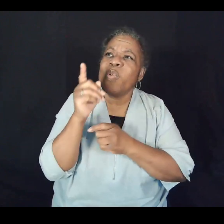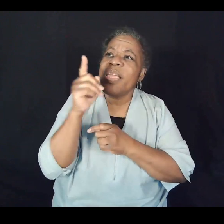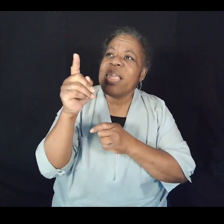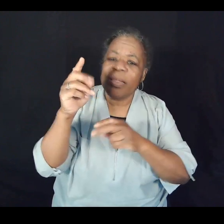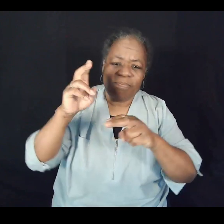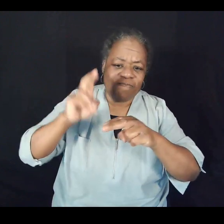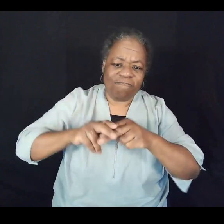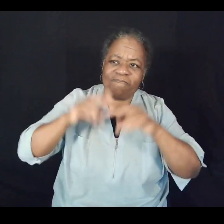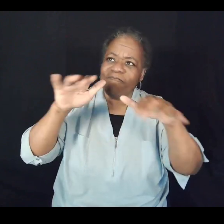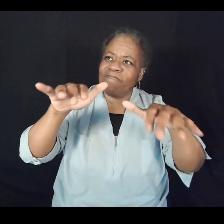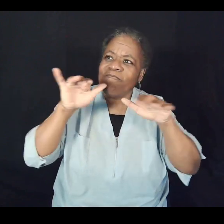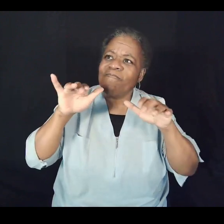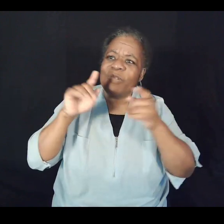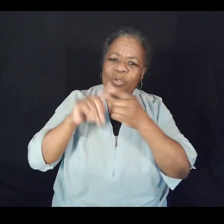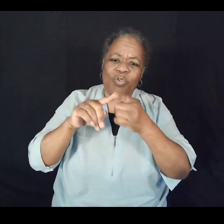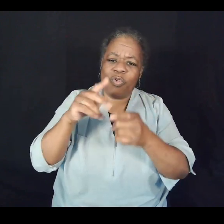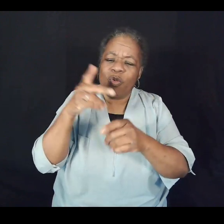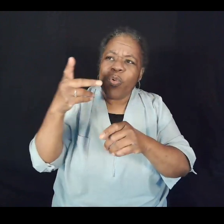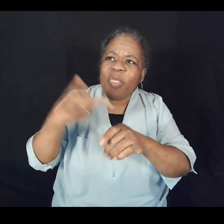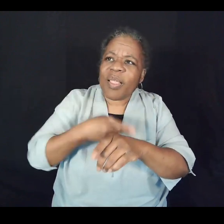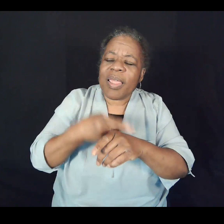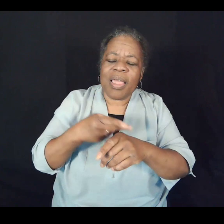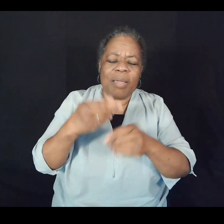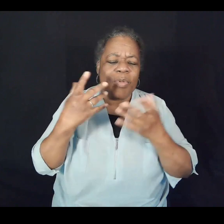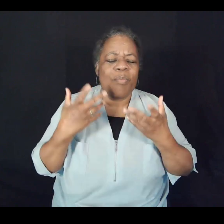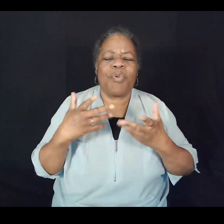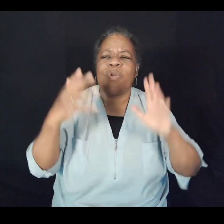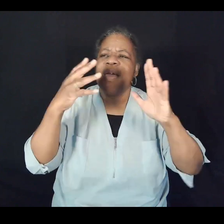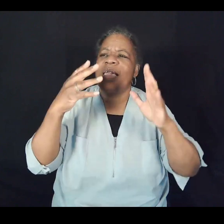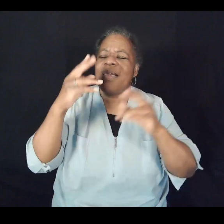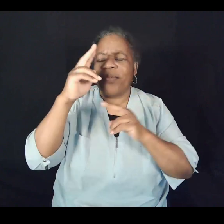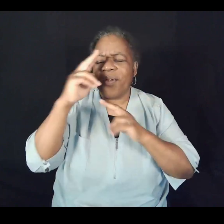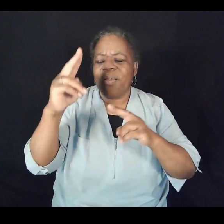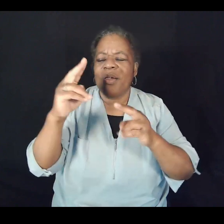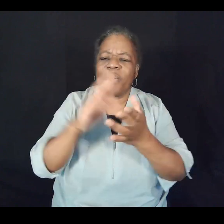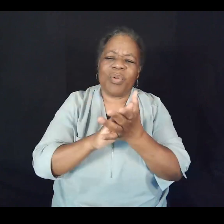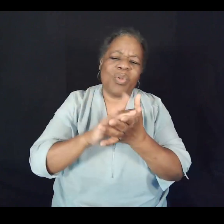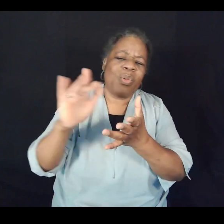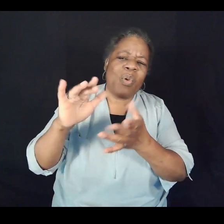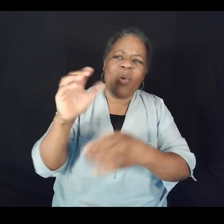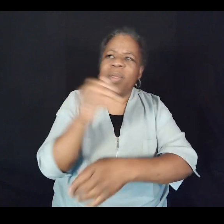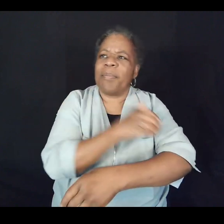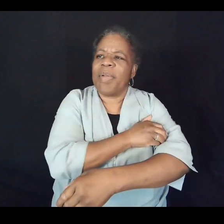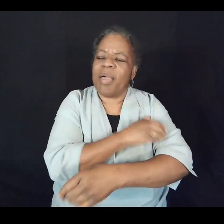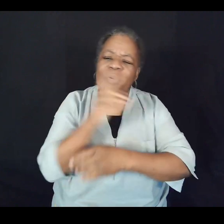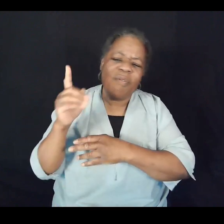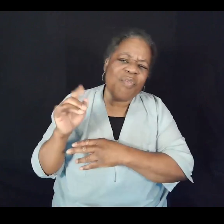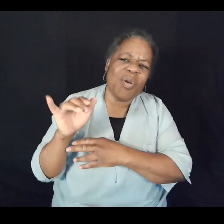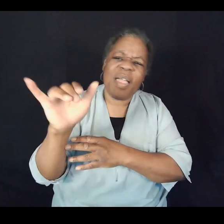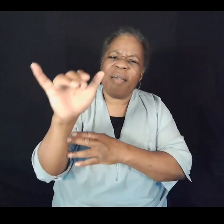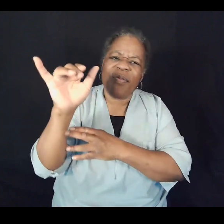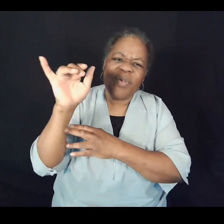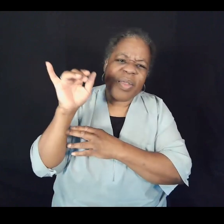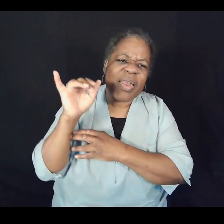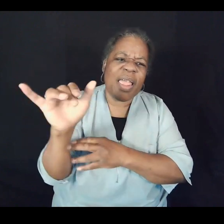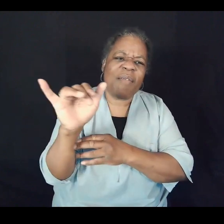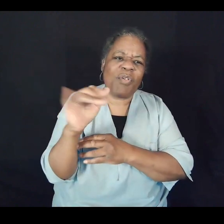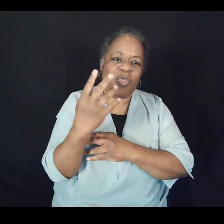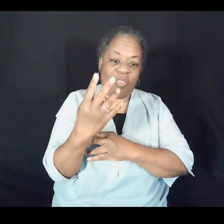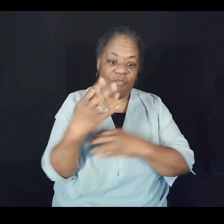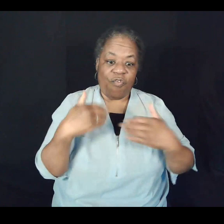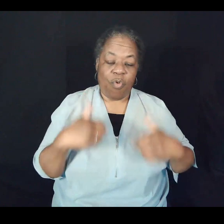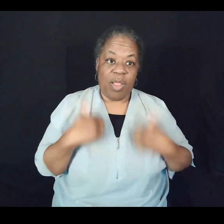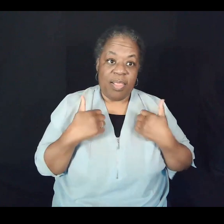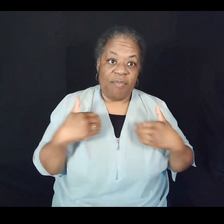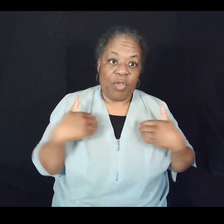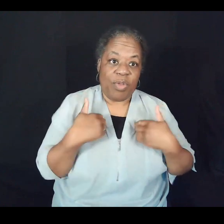the Lamb be praise and honor and glory and power forever and ever. The four living creatures said, amen. And